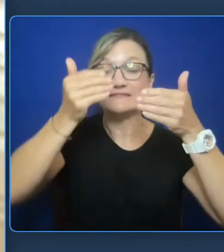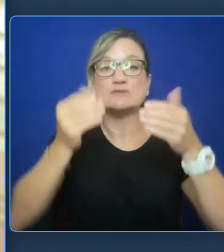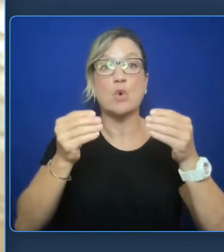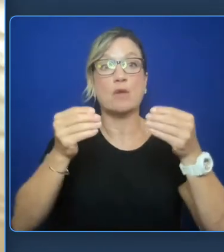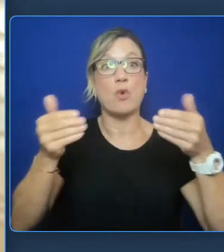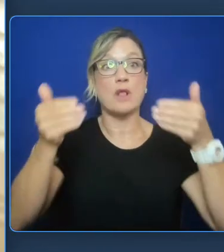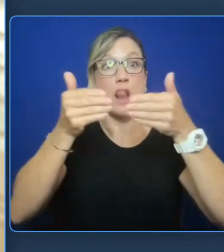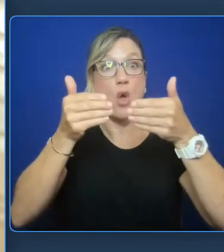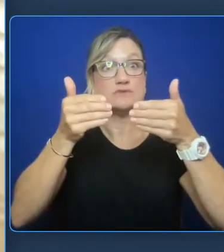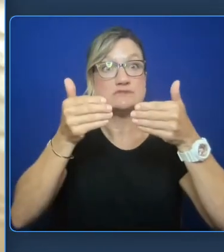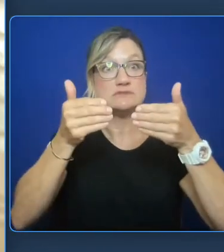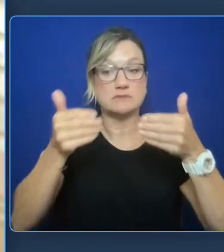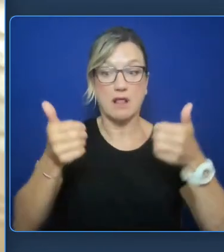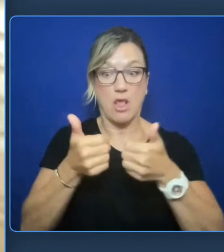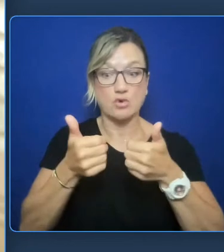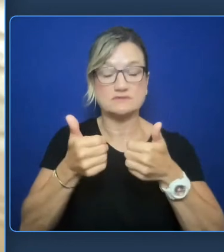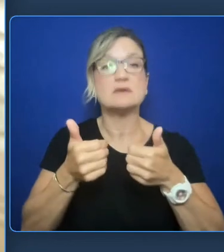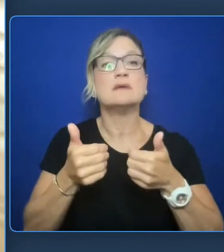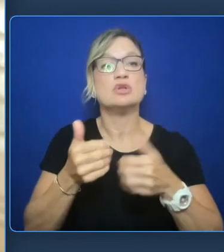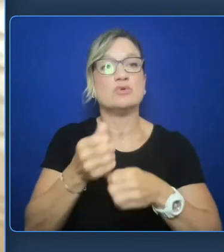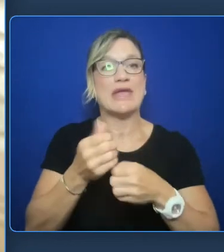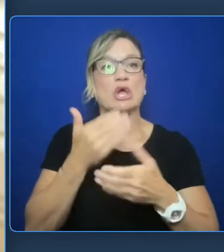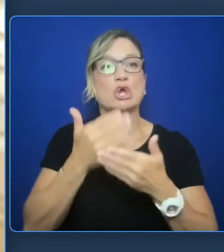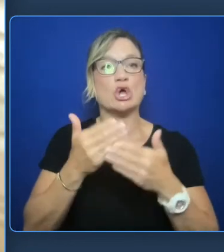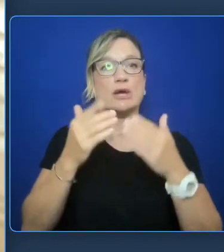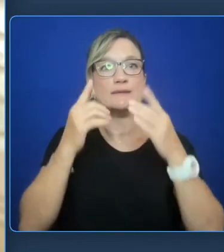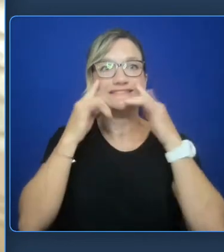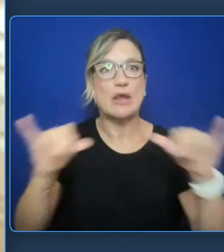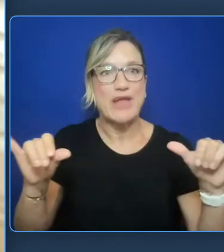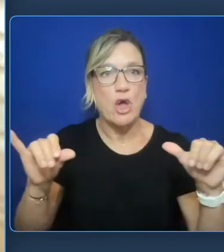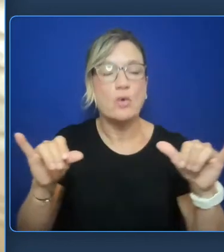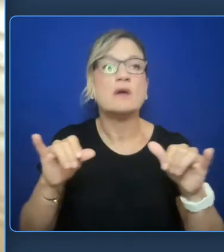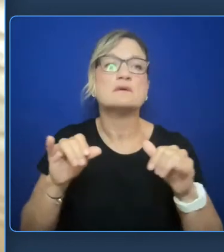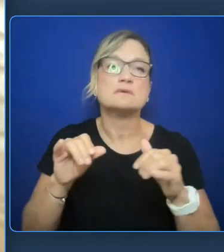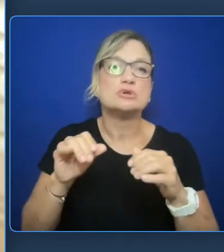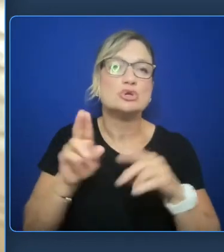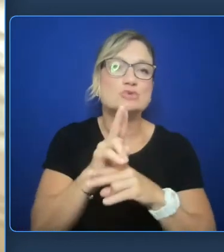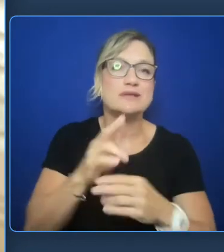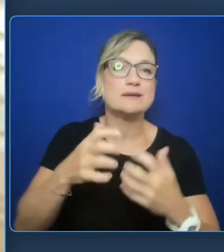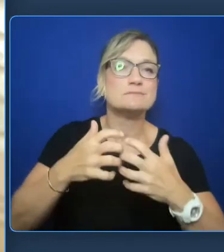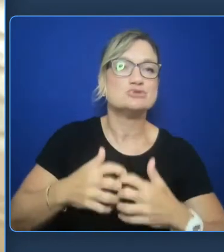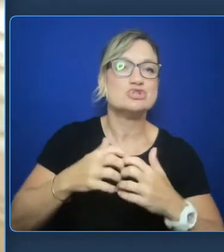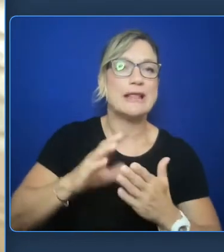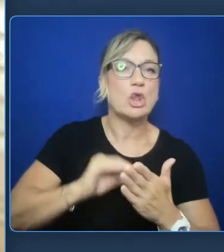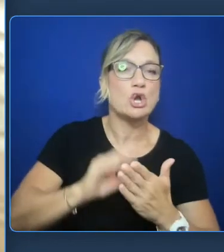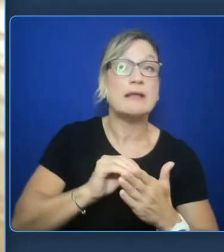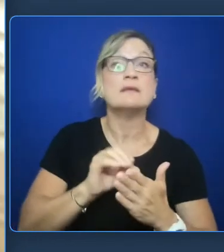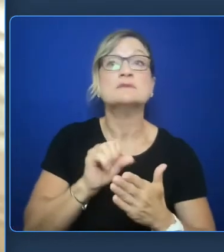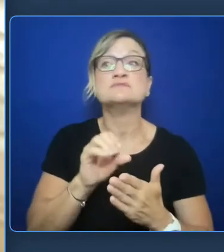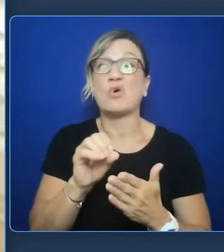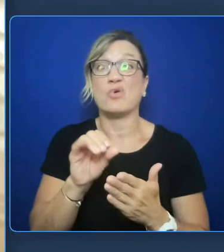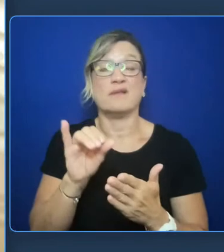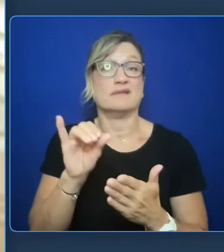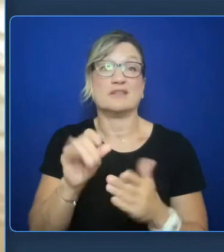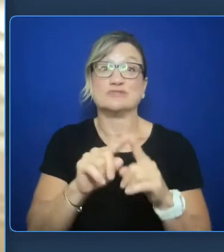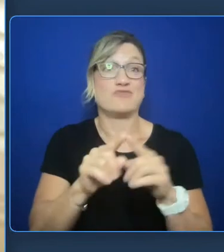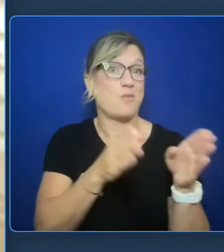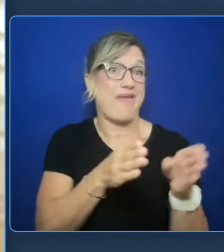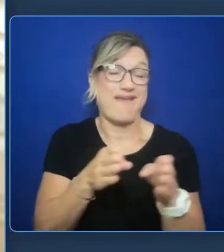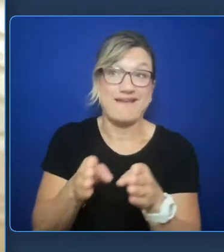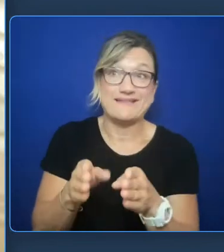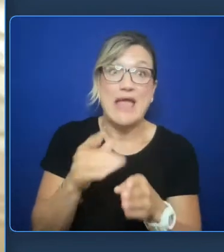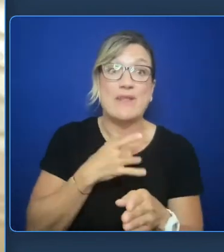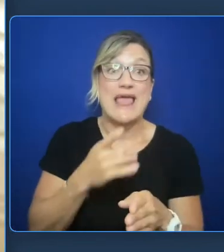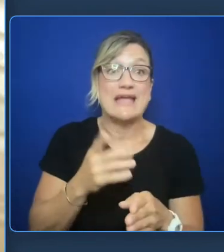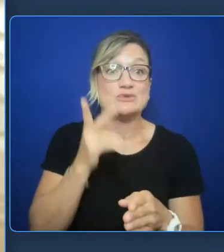than that and get relatively good stereo using machine learning. So there's ways to get that even there. I would love to see